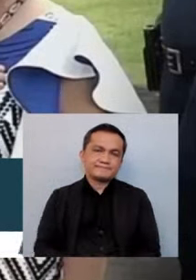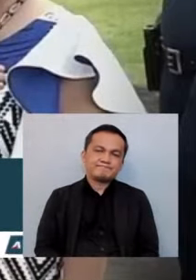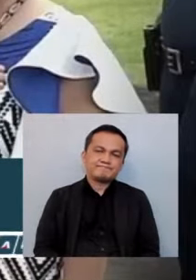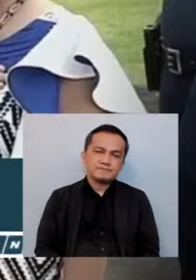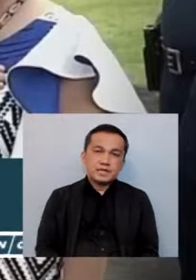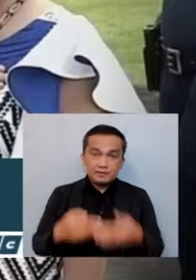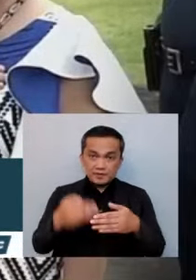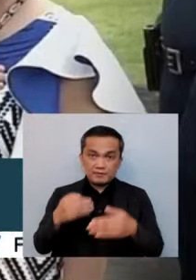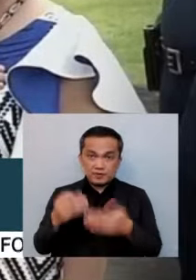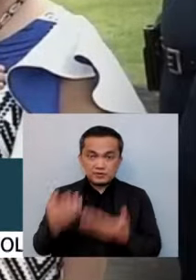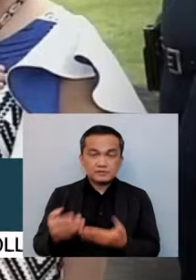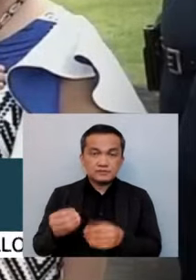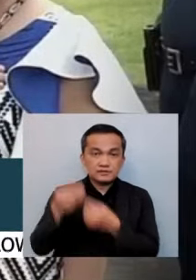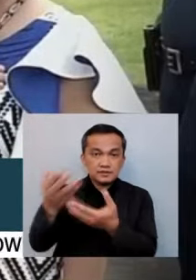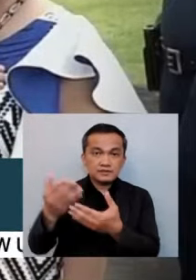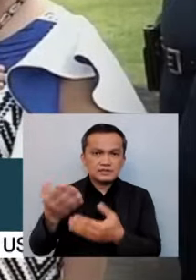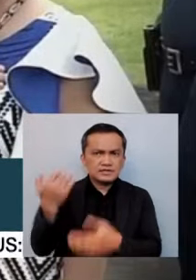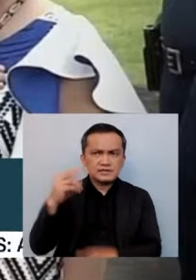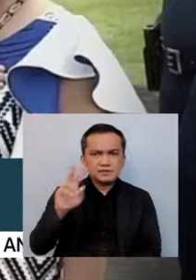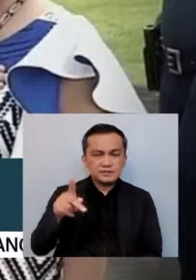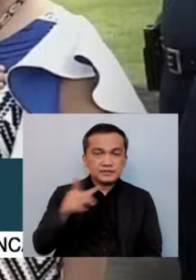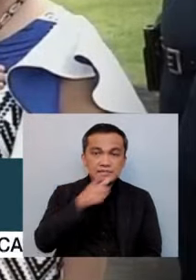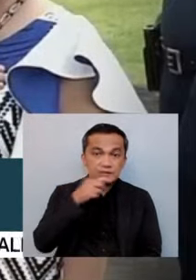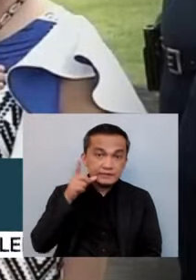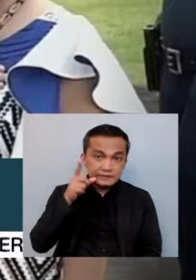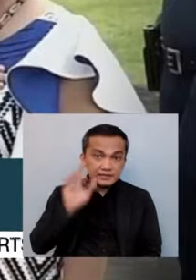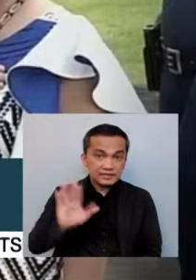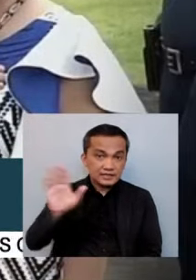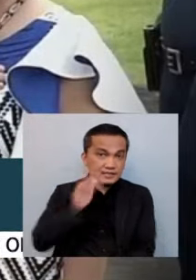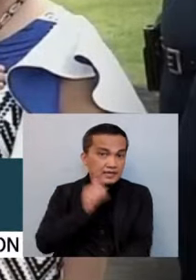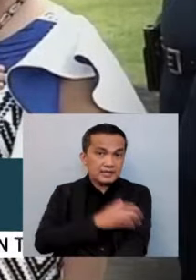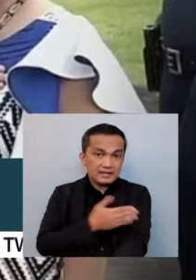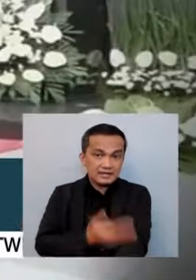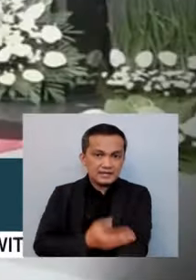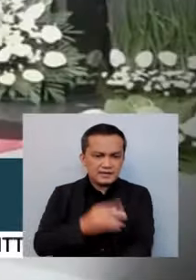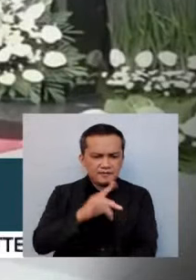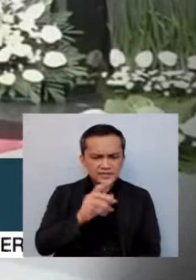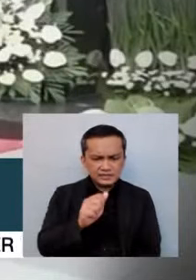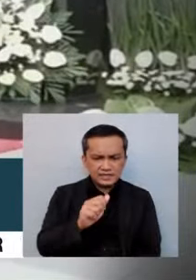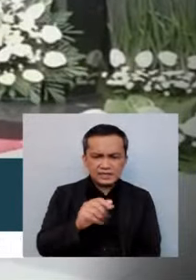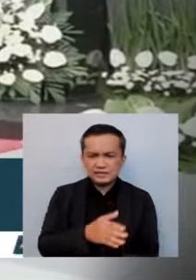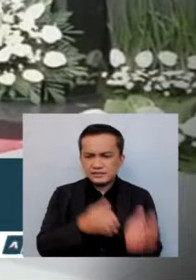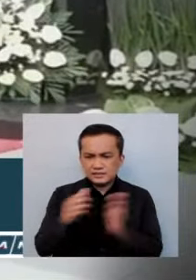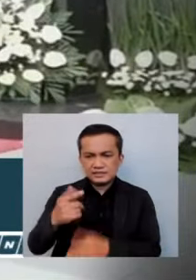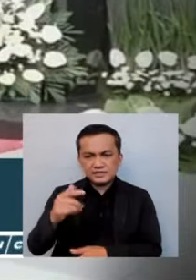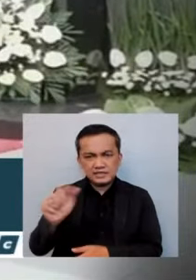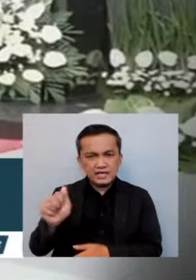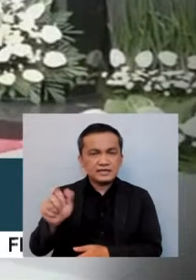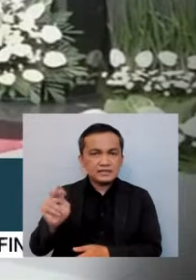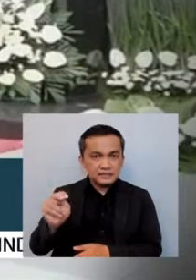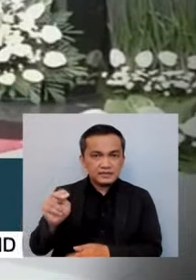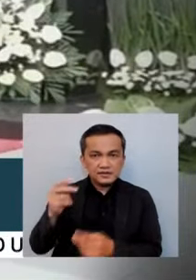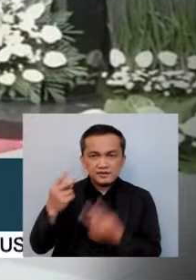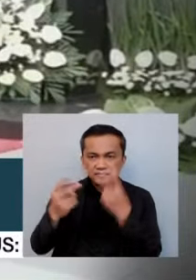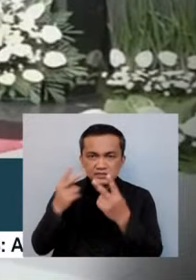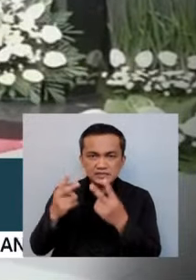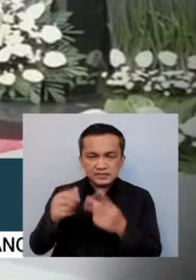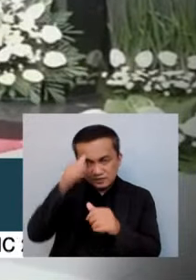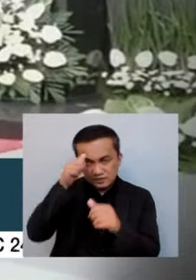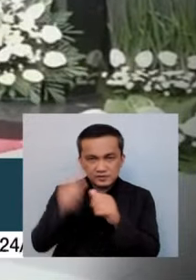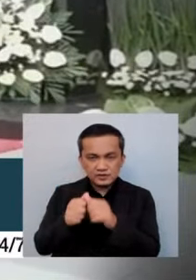relaunch, former Vice President Attorney Lenny Robredo and her daughters Aika, Tresha, and Jillian visited his memorial where his ashes are buried